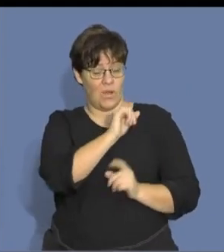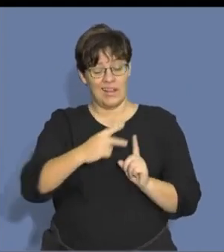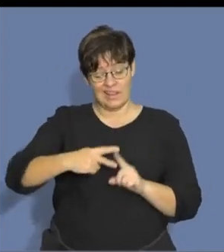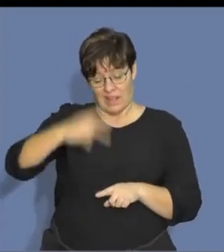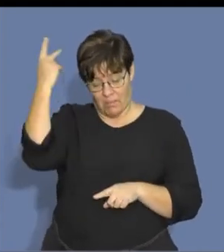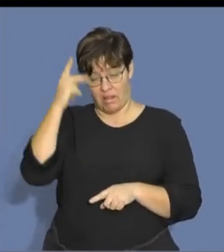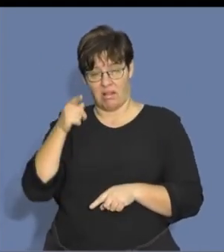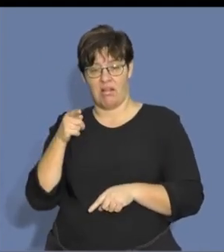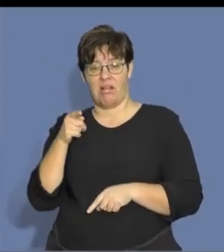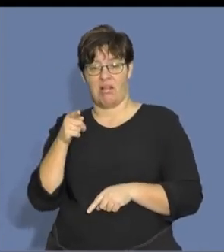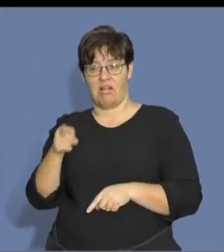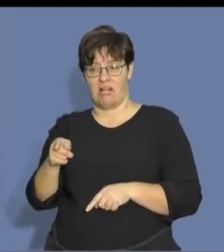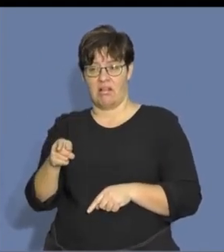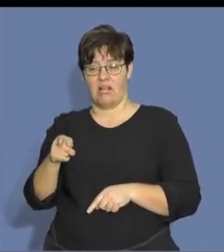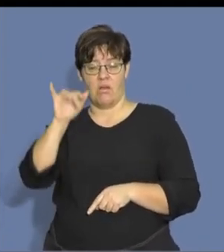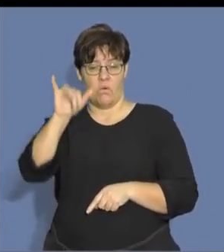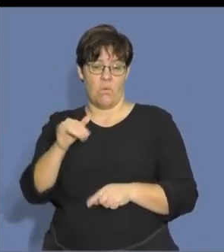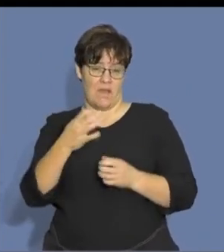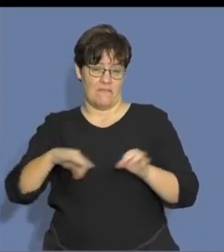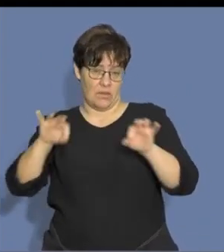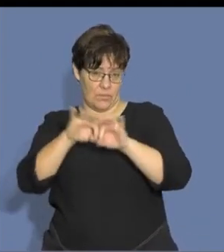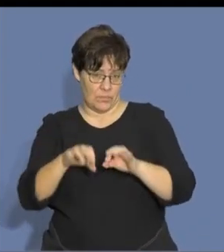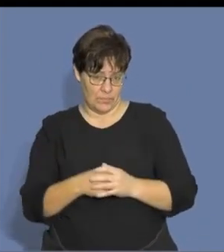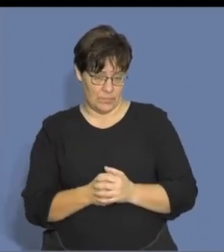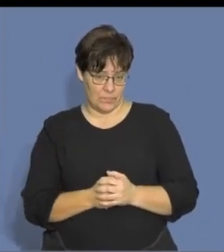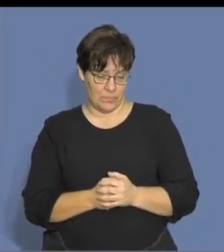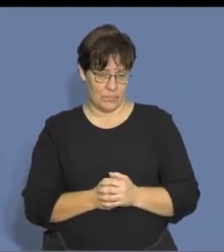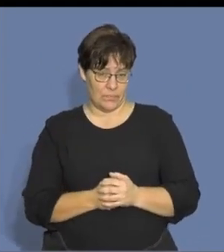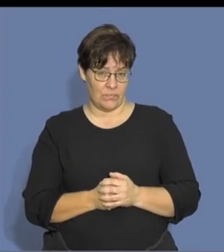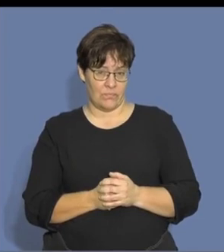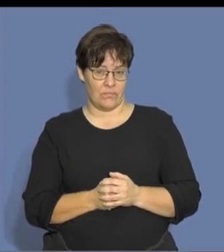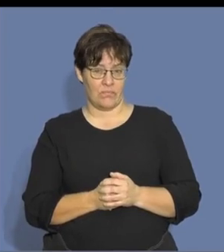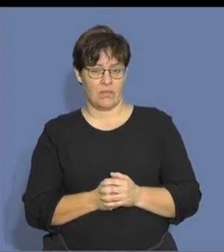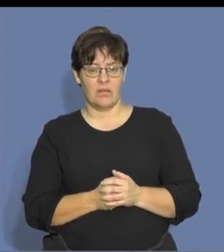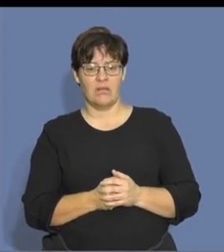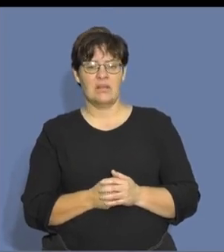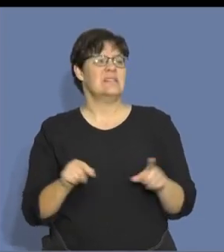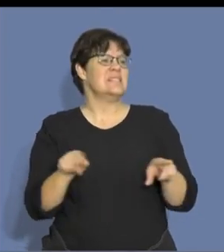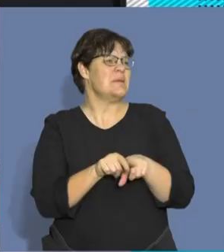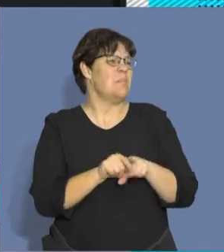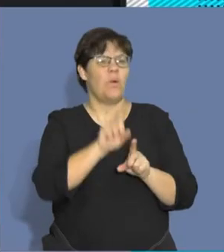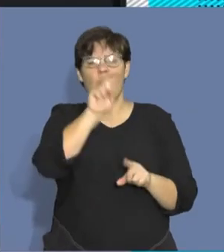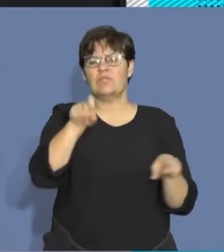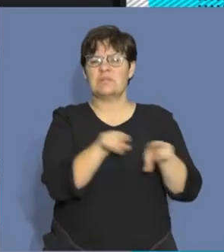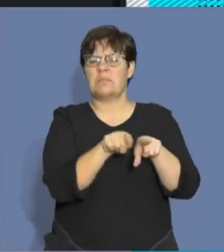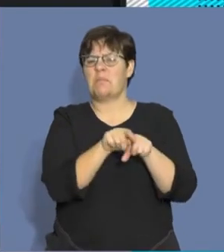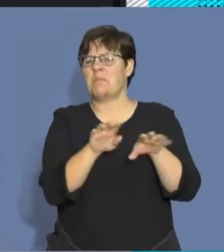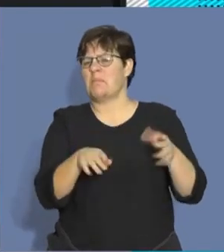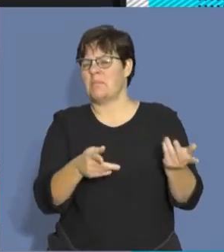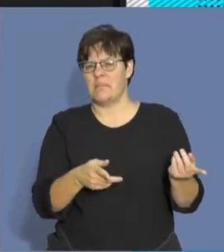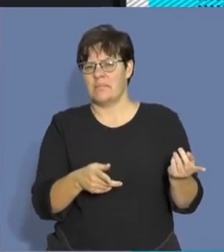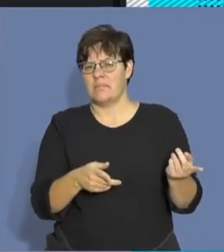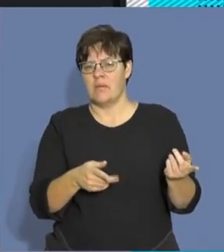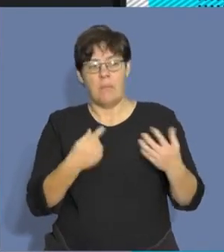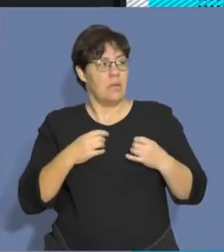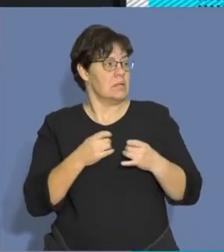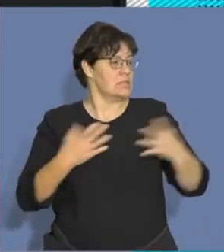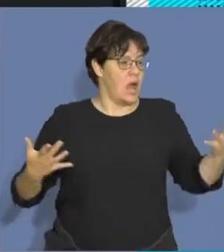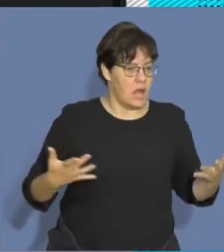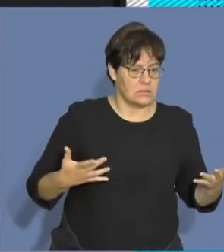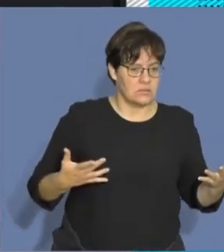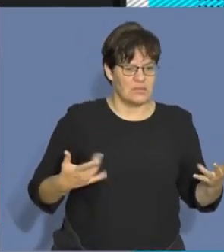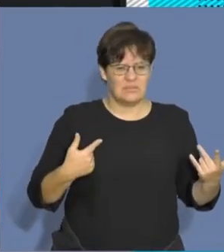that of the y value. Now, often with questions like this, the question is, where do I start? How